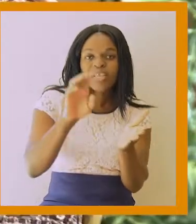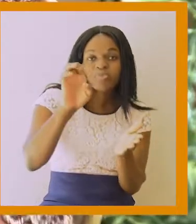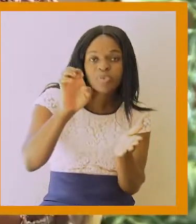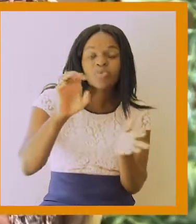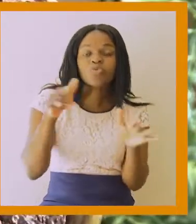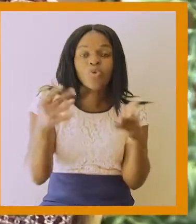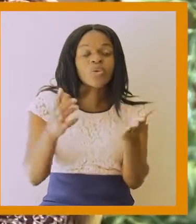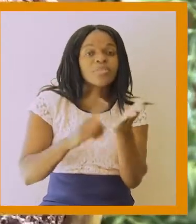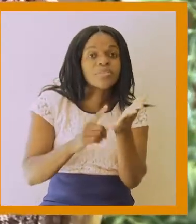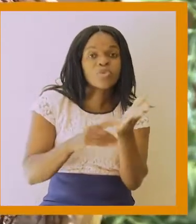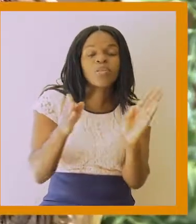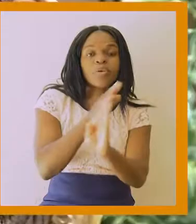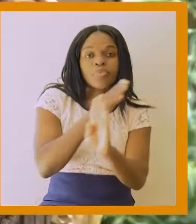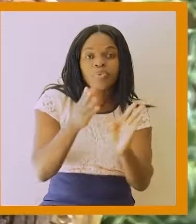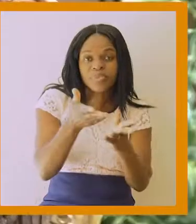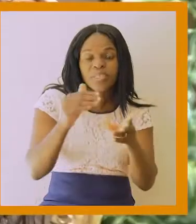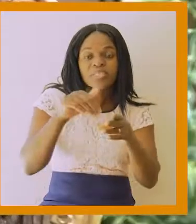and abuse within a community?